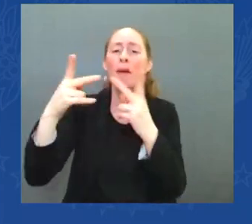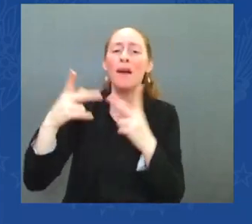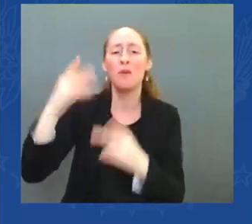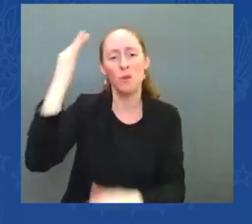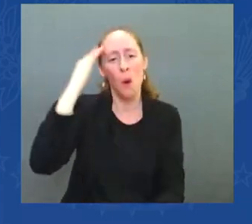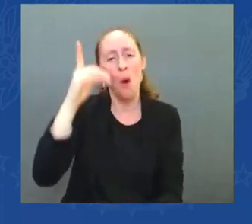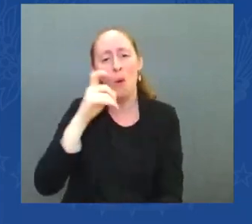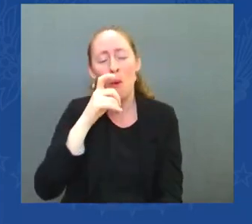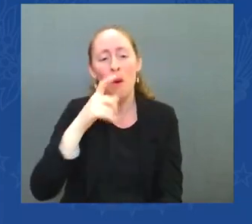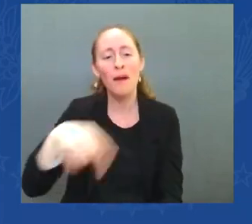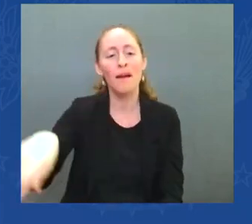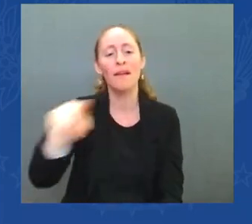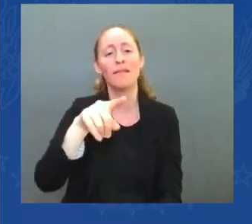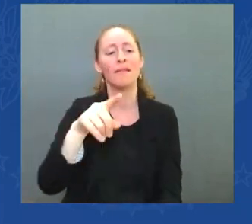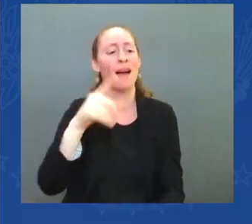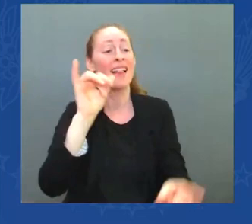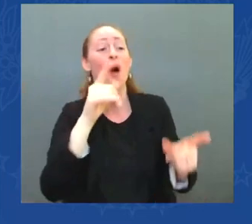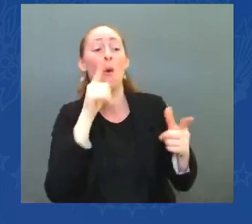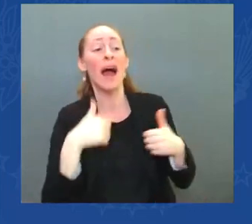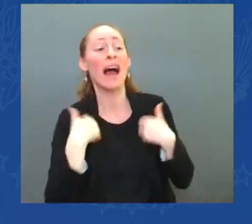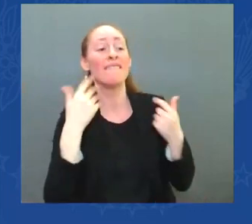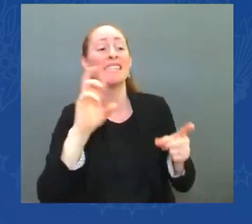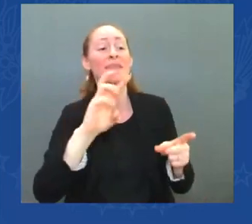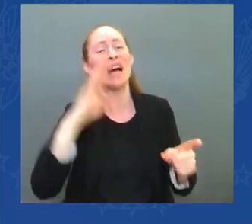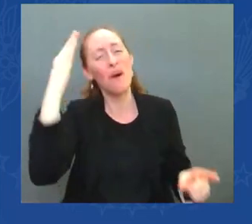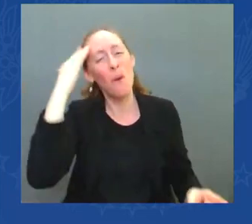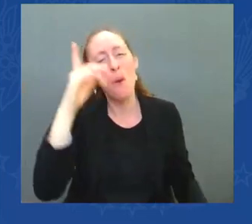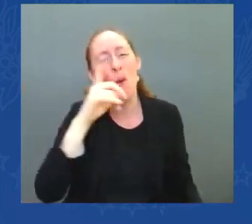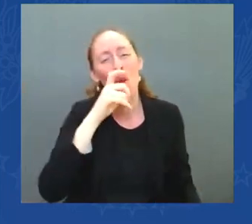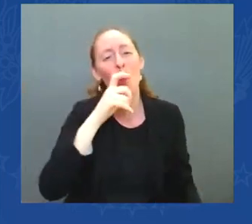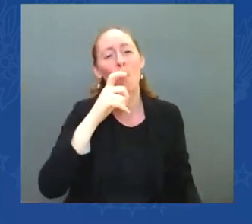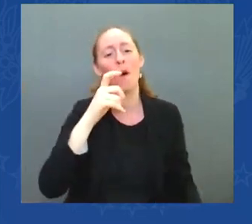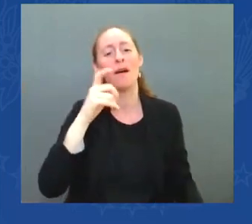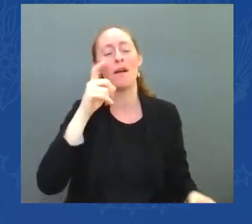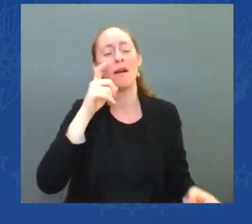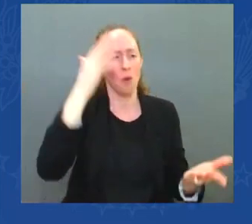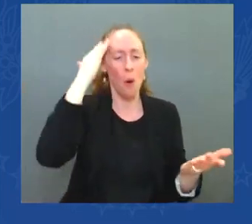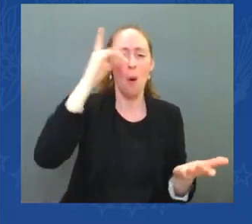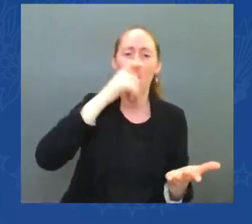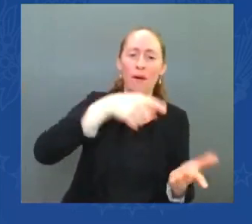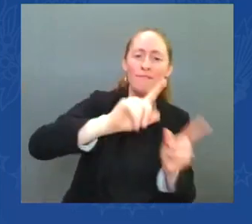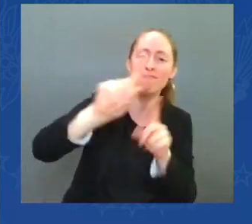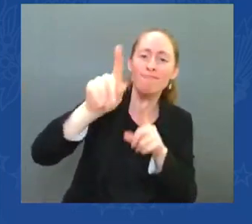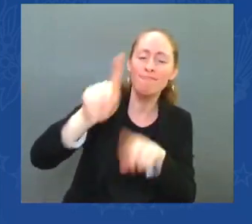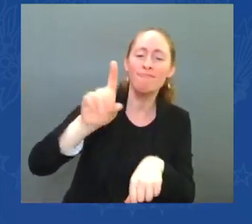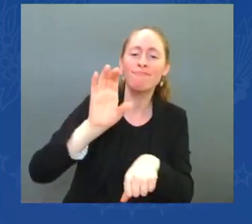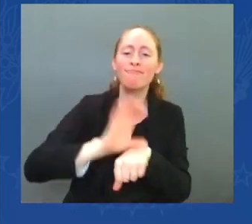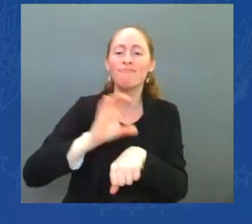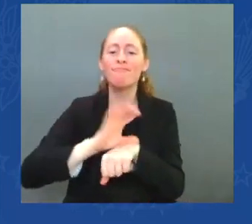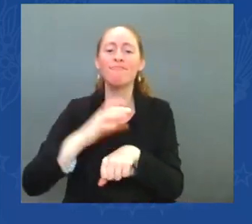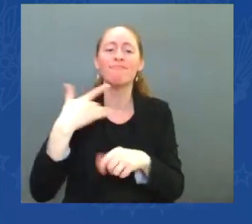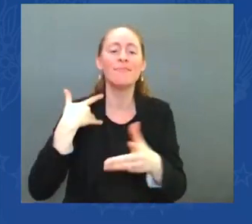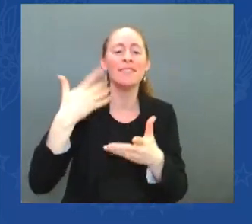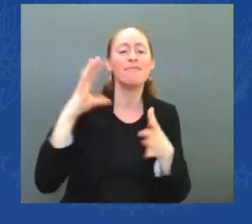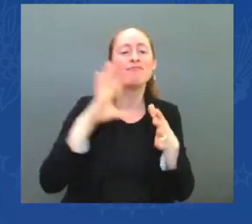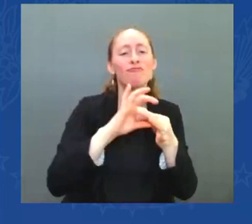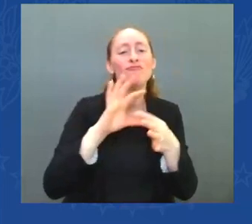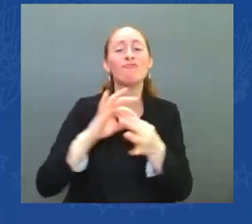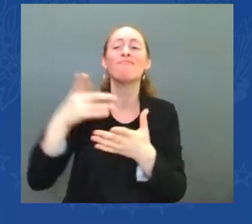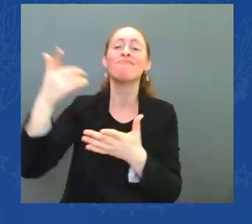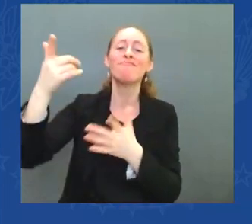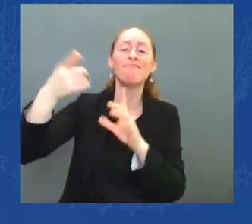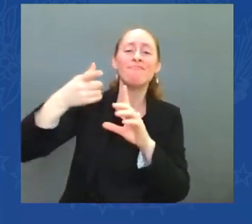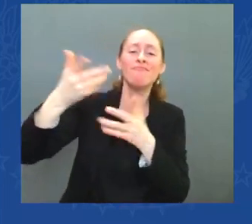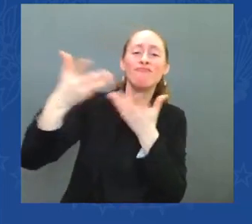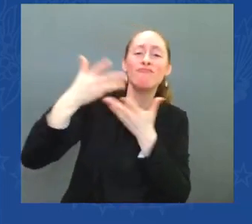of the churches. Guess what? People talk to them. They trust them. My son was the Attorney